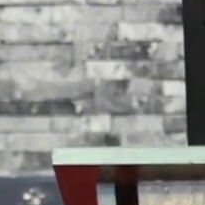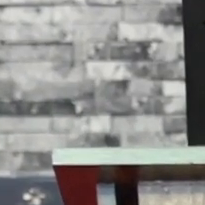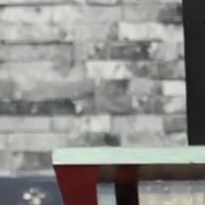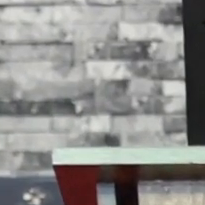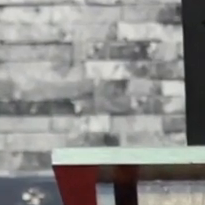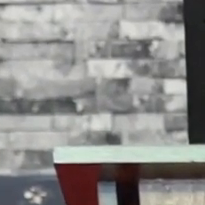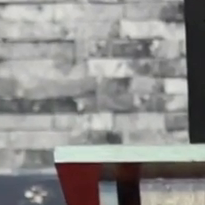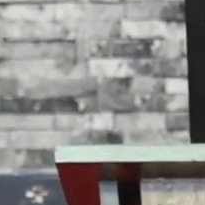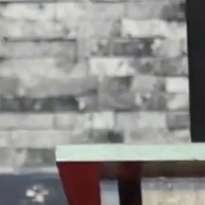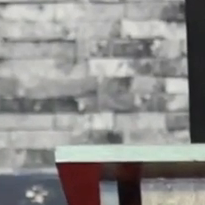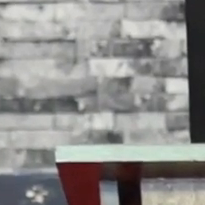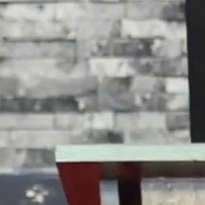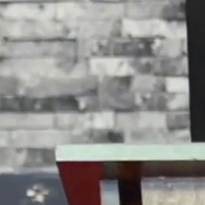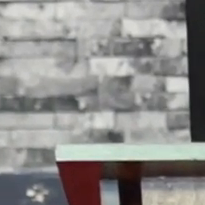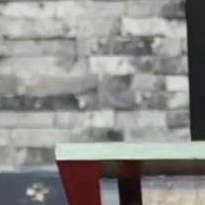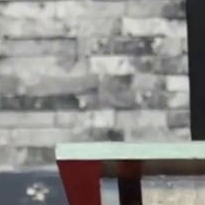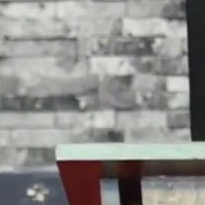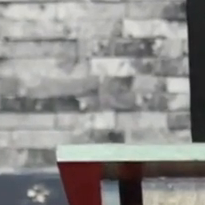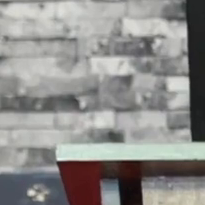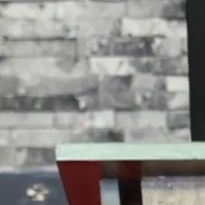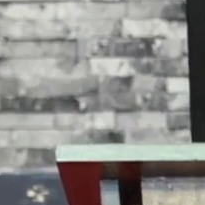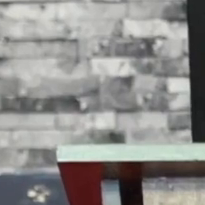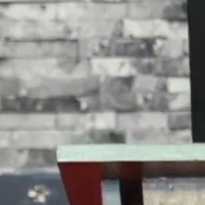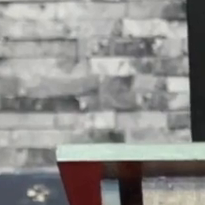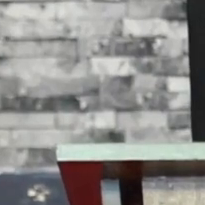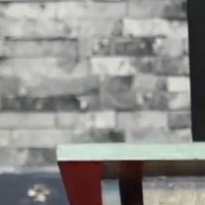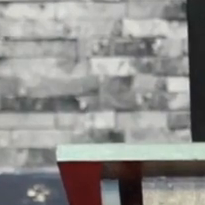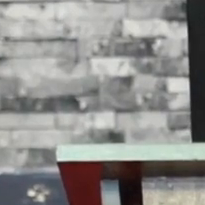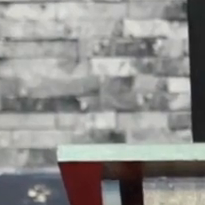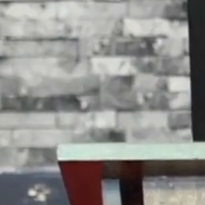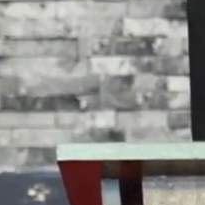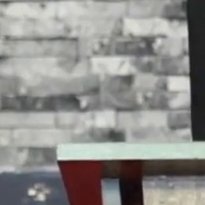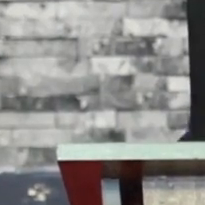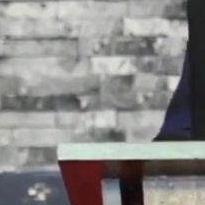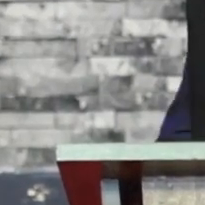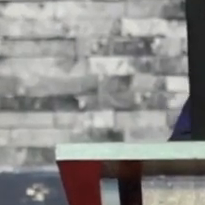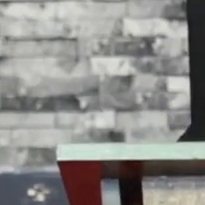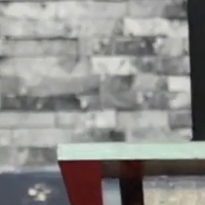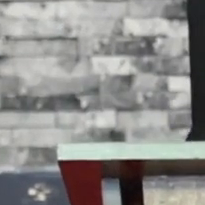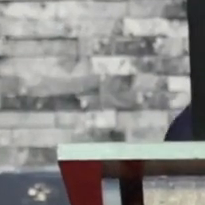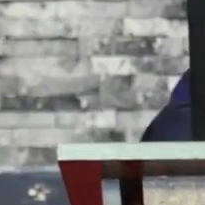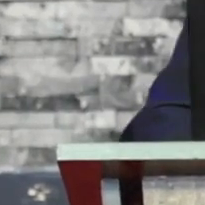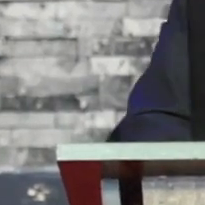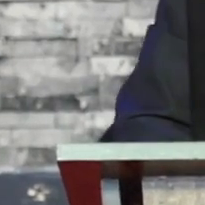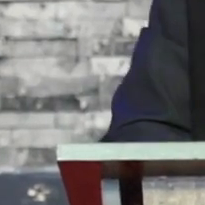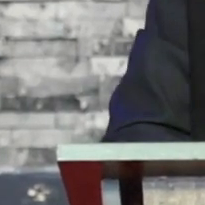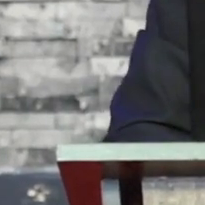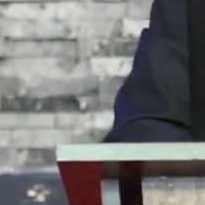spirit to soar. And kwa sababu ya, absolutely soar. Kwa sababu ya kukubali kutumika na kutuwezesha kufika